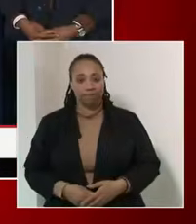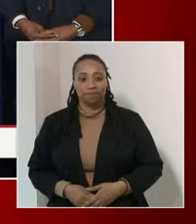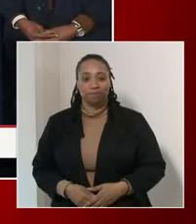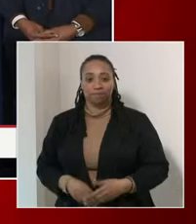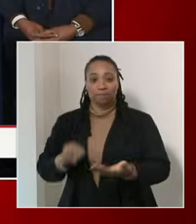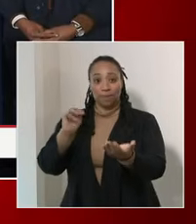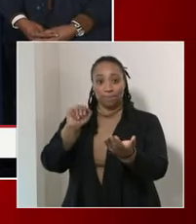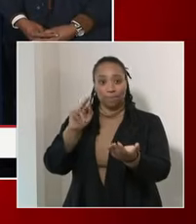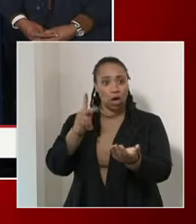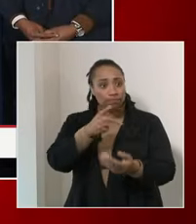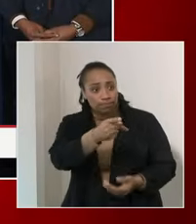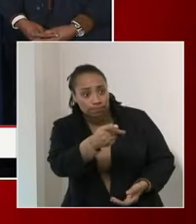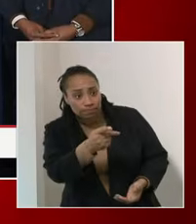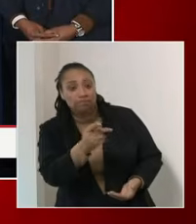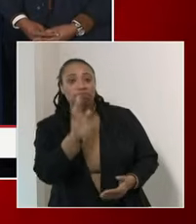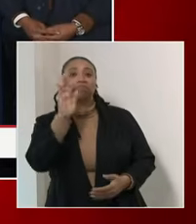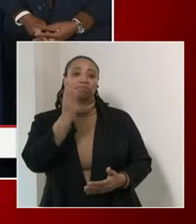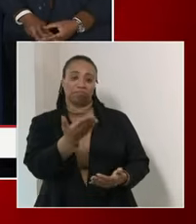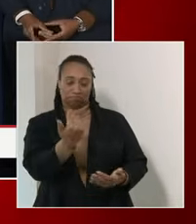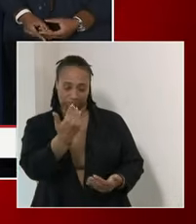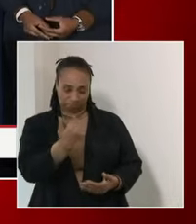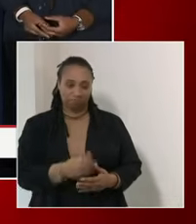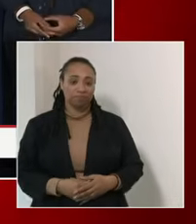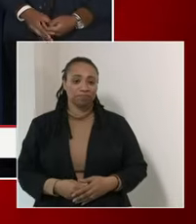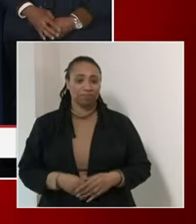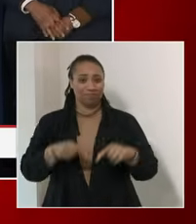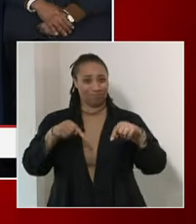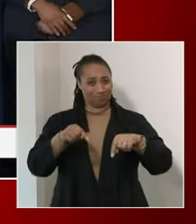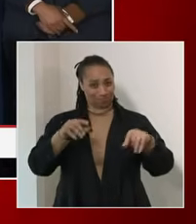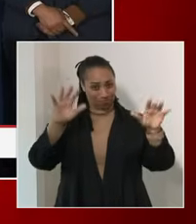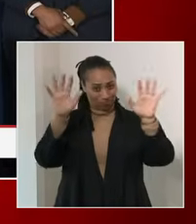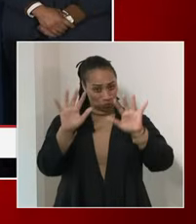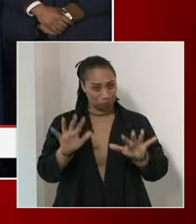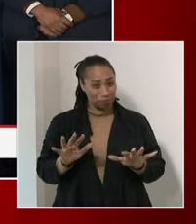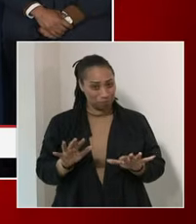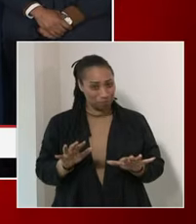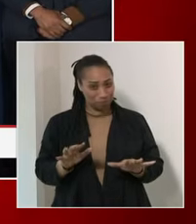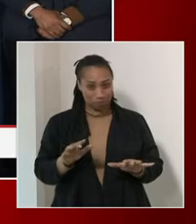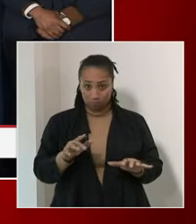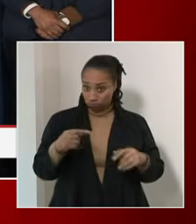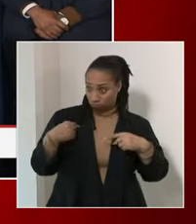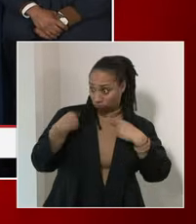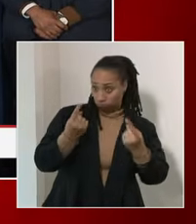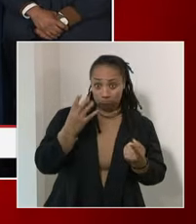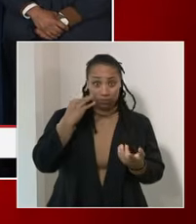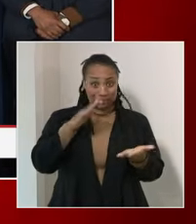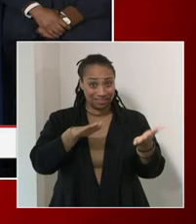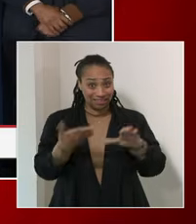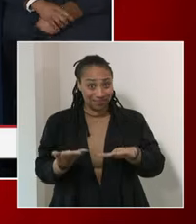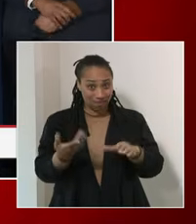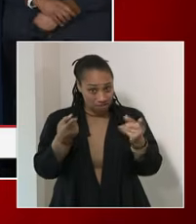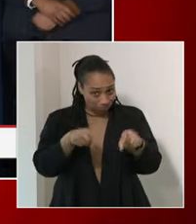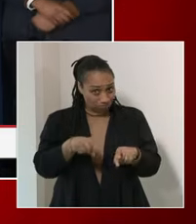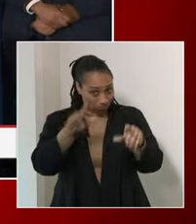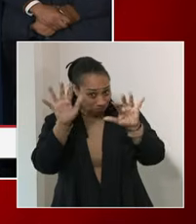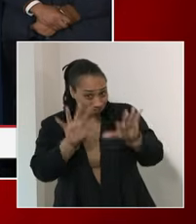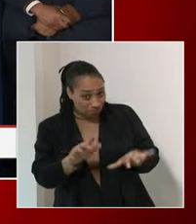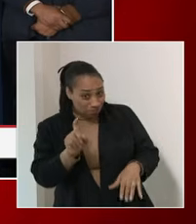couple questions. One, have there been any deaths attributed to the weather thus far? Mark, I didn't report on